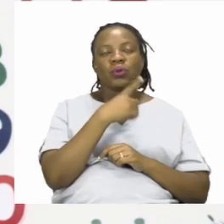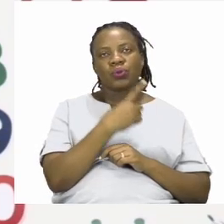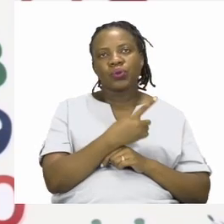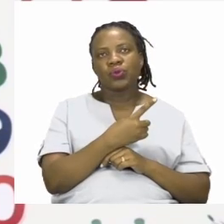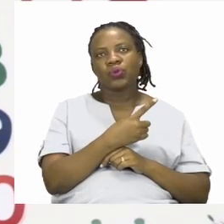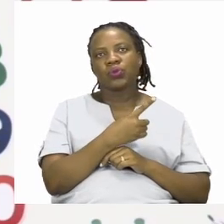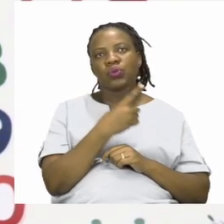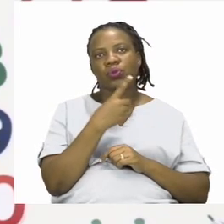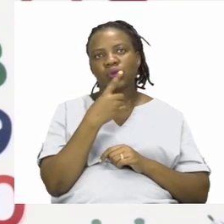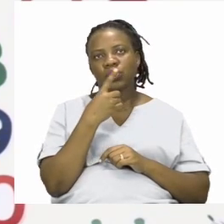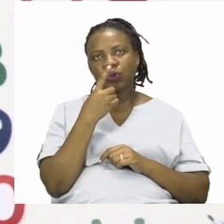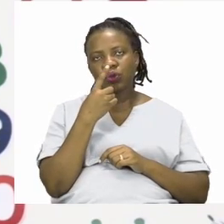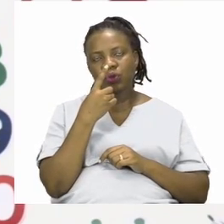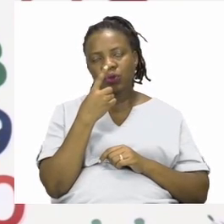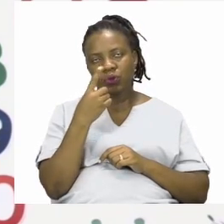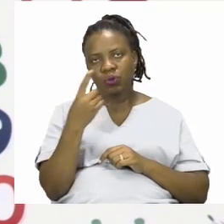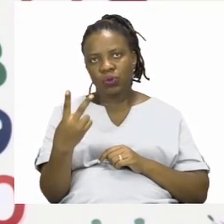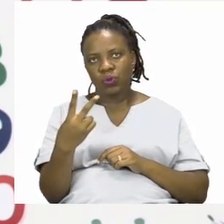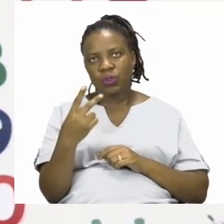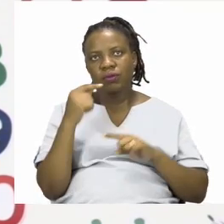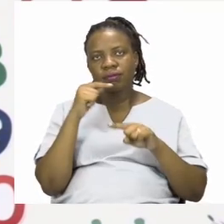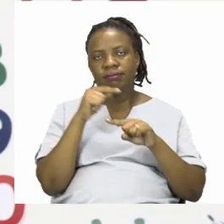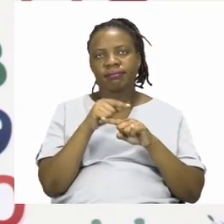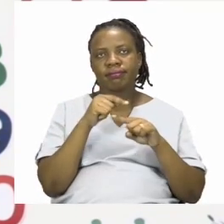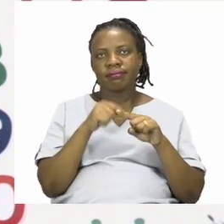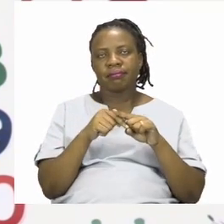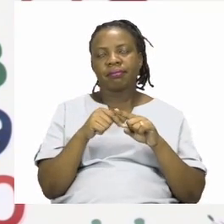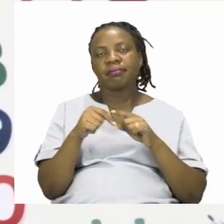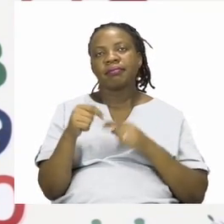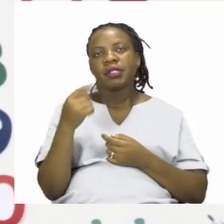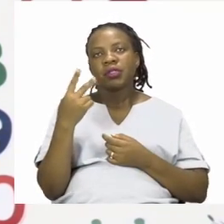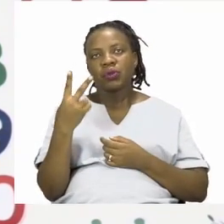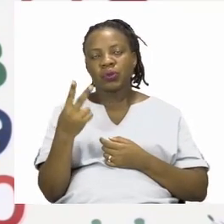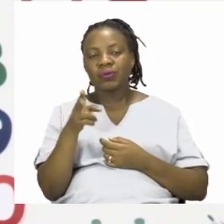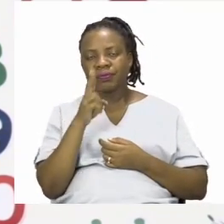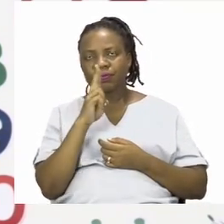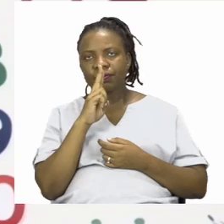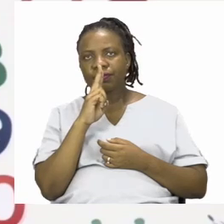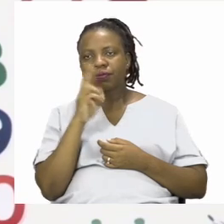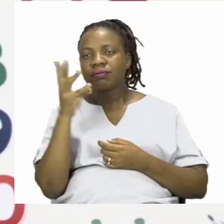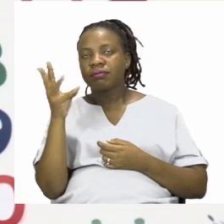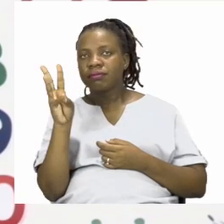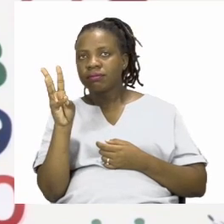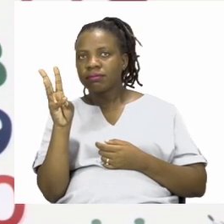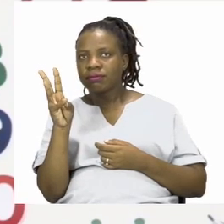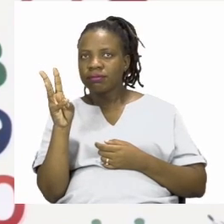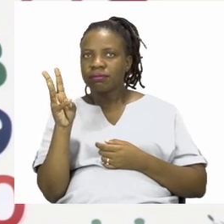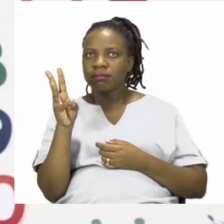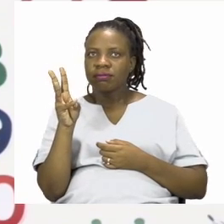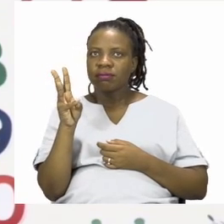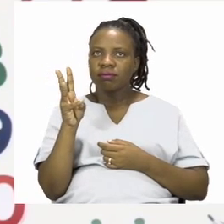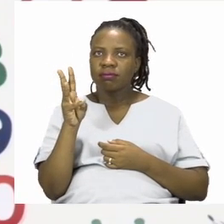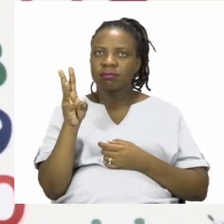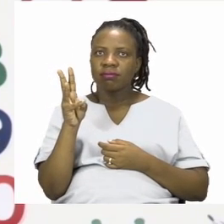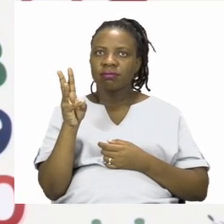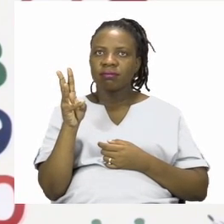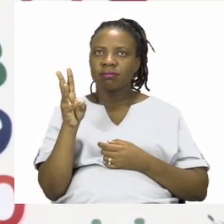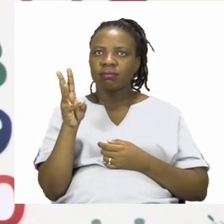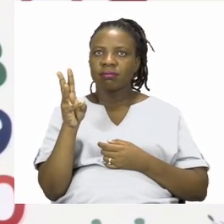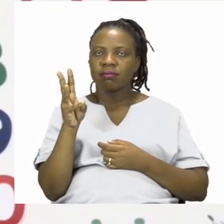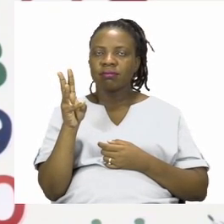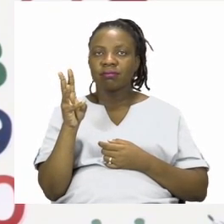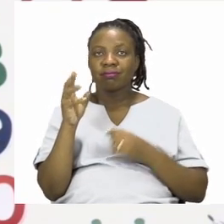2. And here you will see the answer says that it is equal to 6. Now we have to go